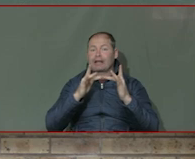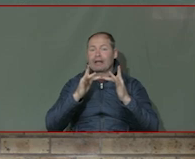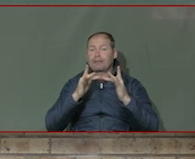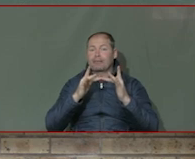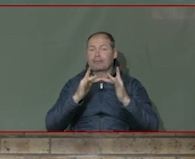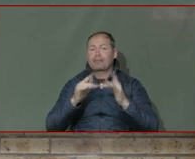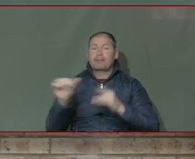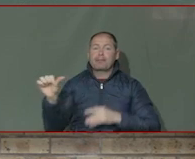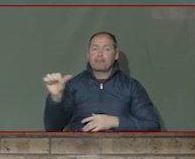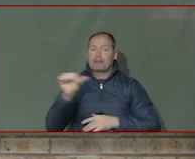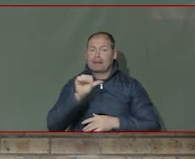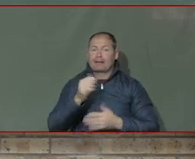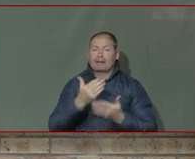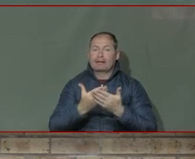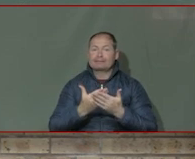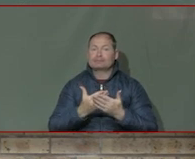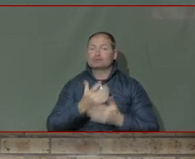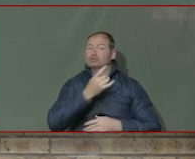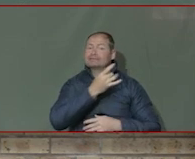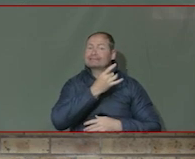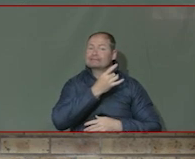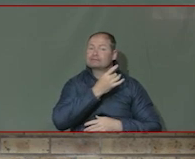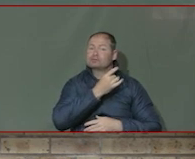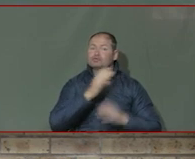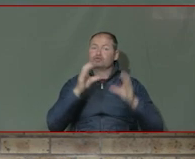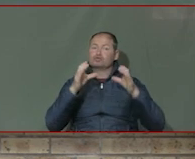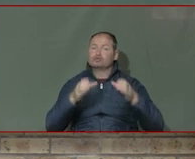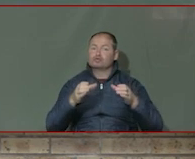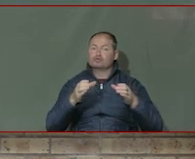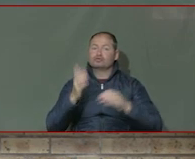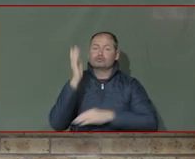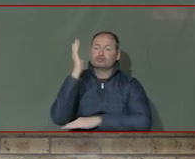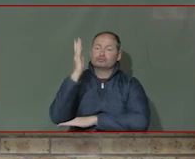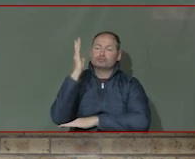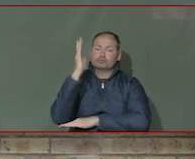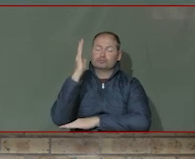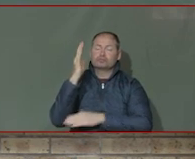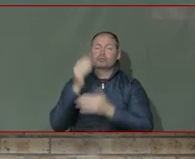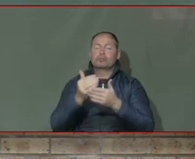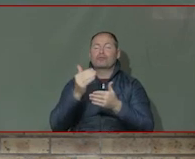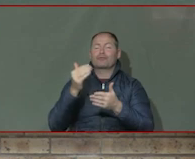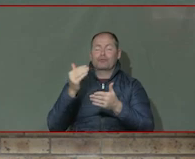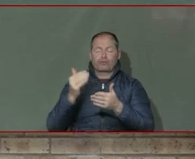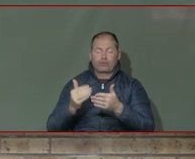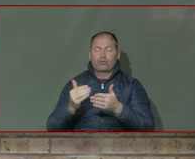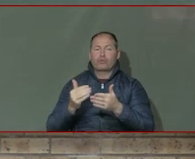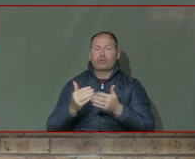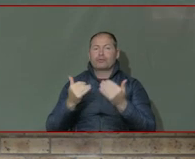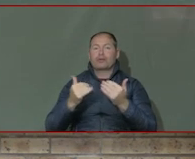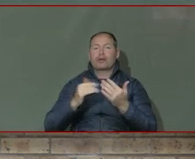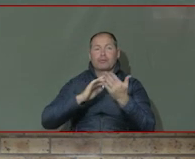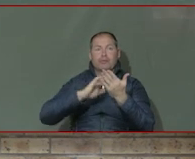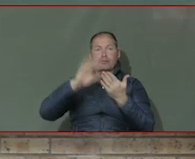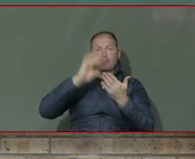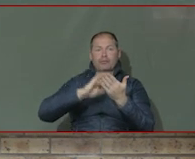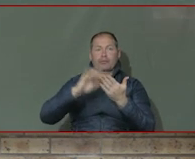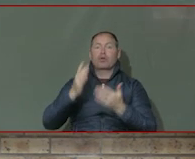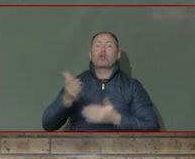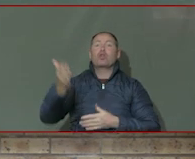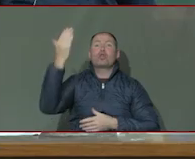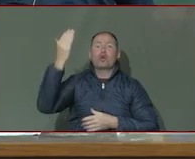monyetlaproject.co.za. You go to Saturday school lessons, you go to past lessons, and you go down, you scroll down until last